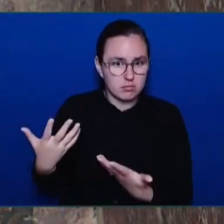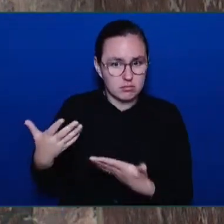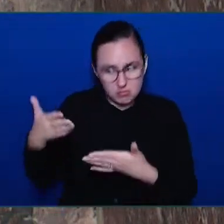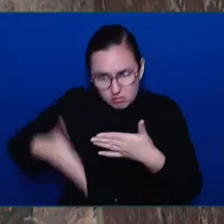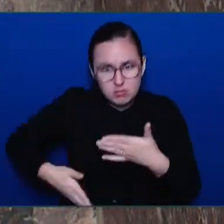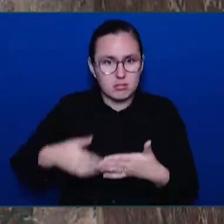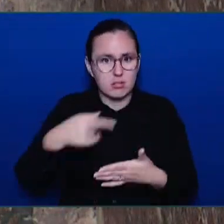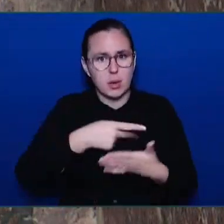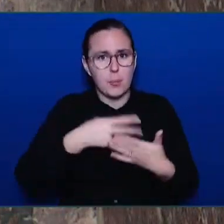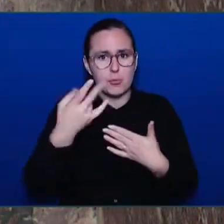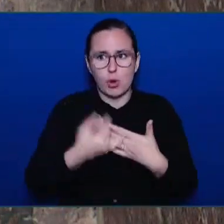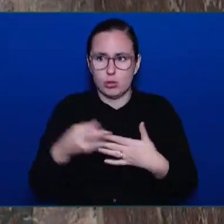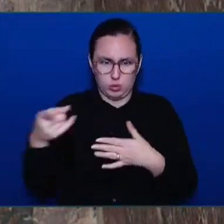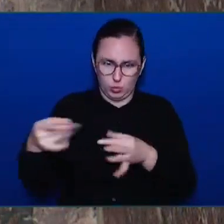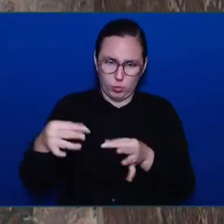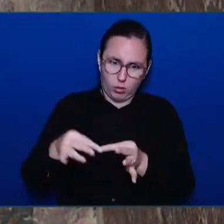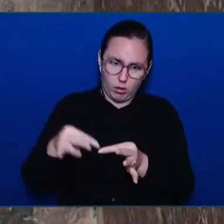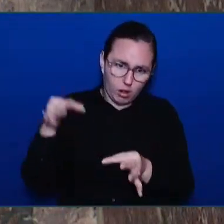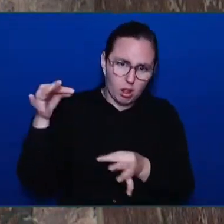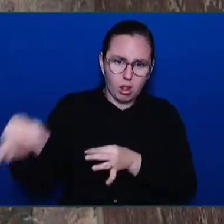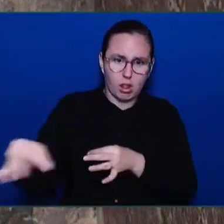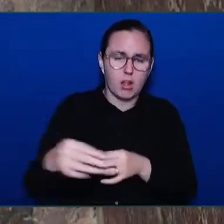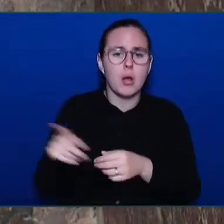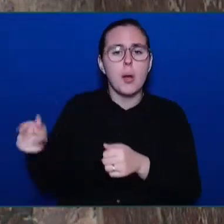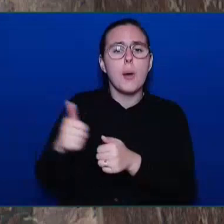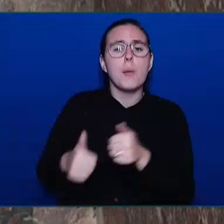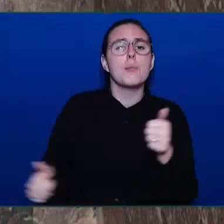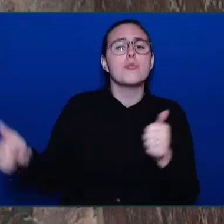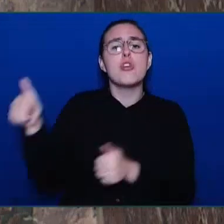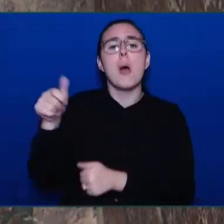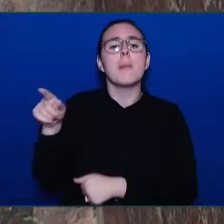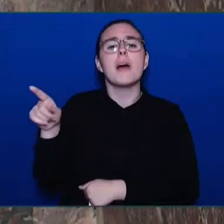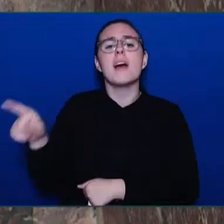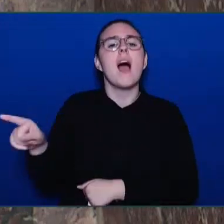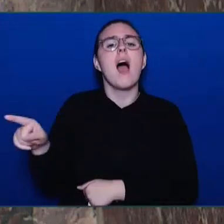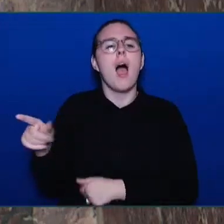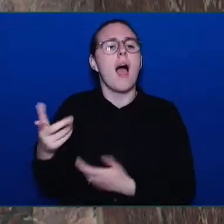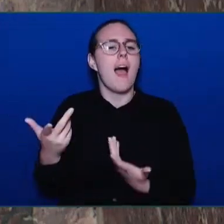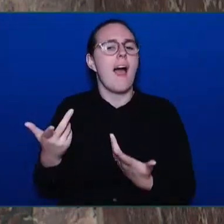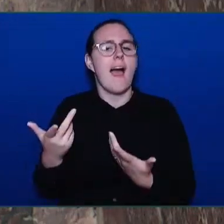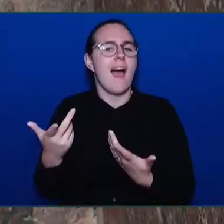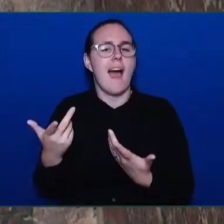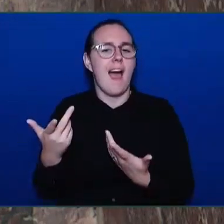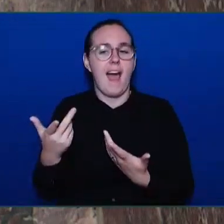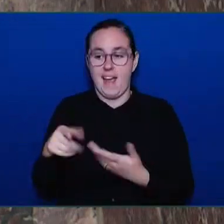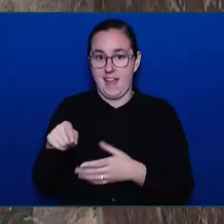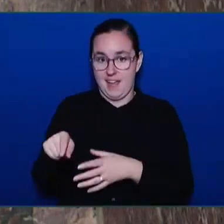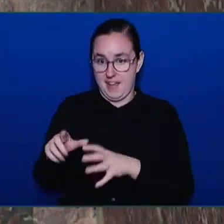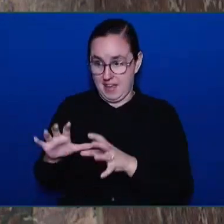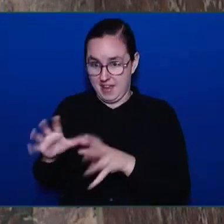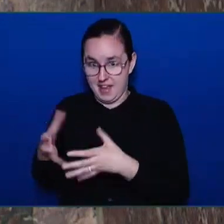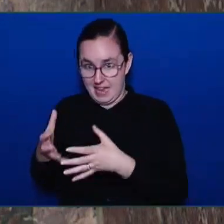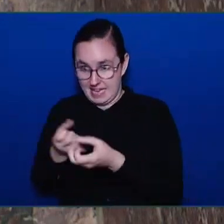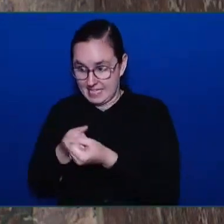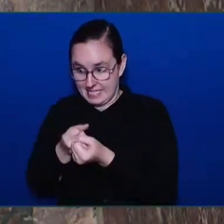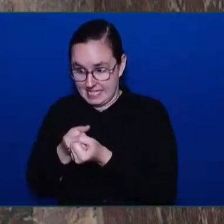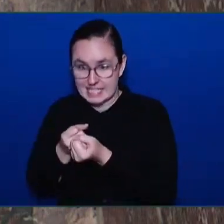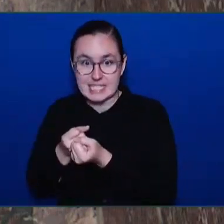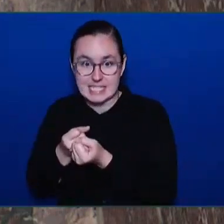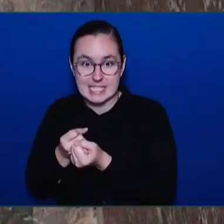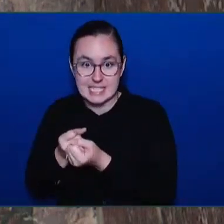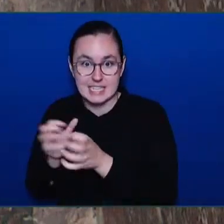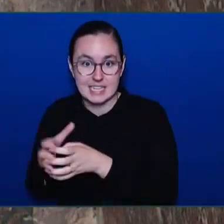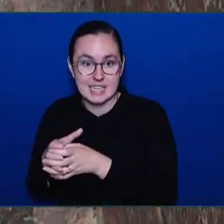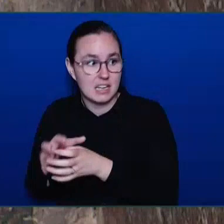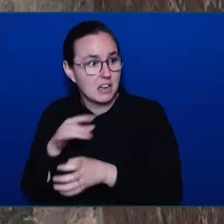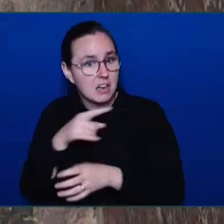is choosing his extremist base, including members of his own cabinet, over Indigenous reconciliation and economic